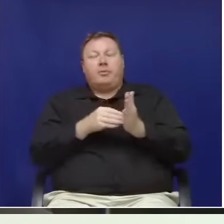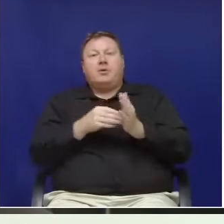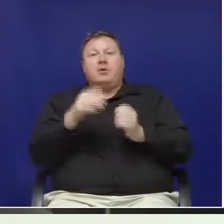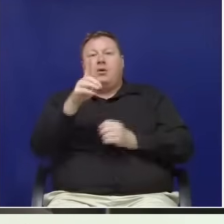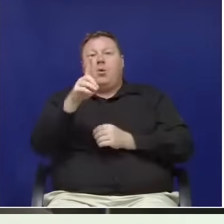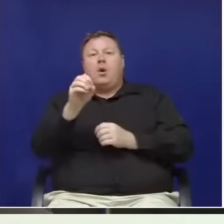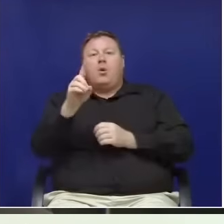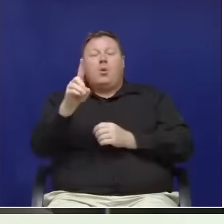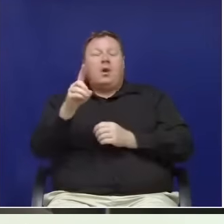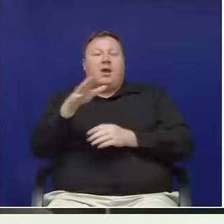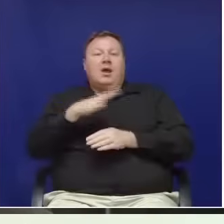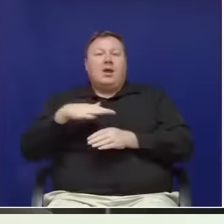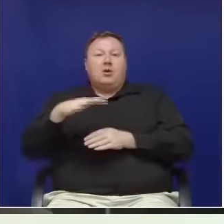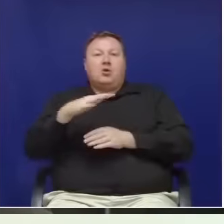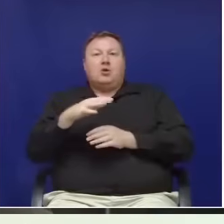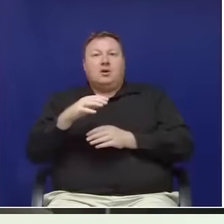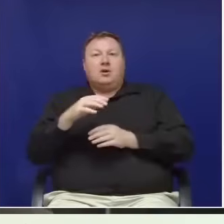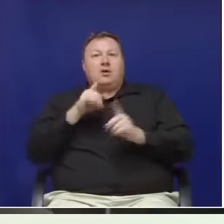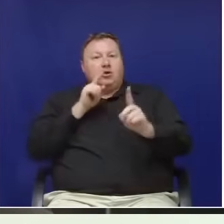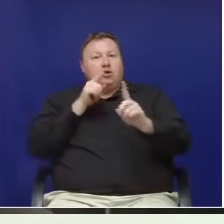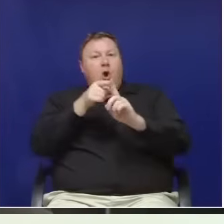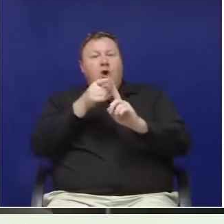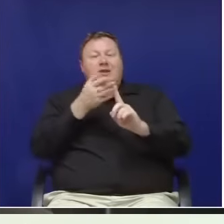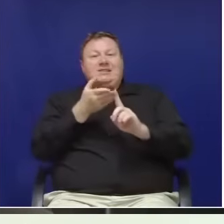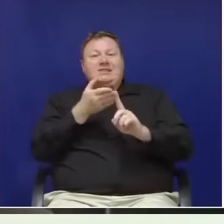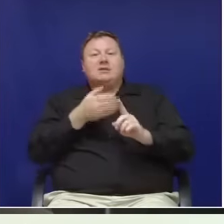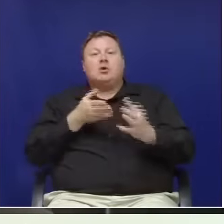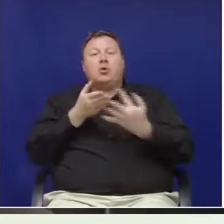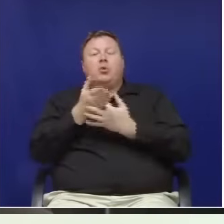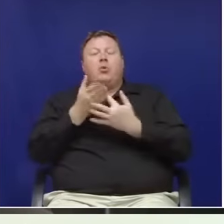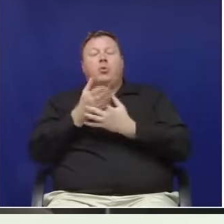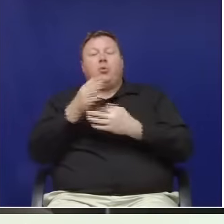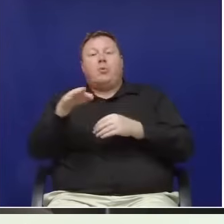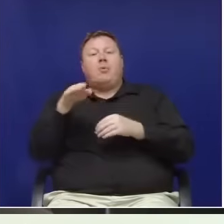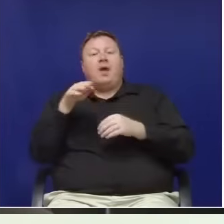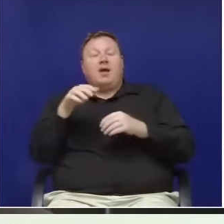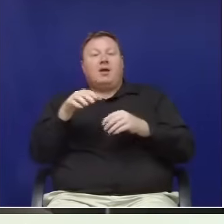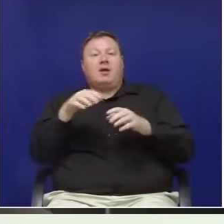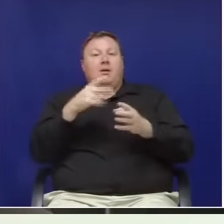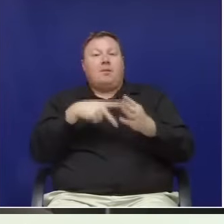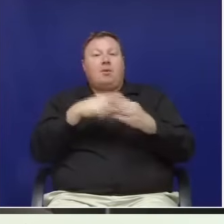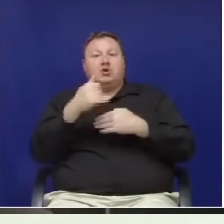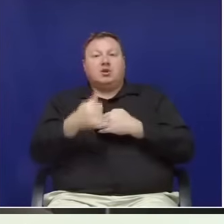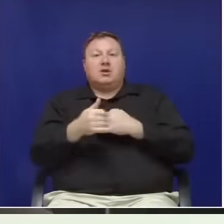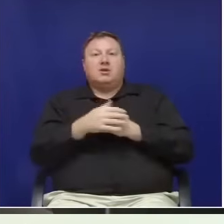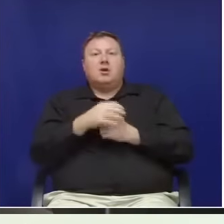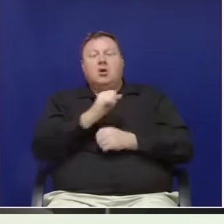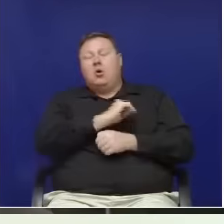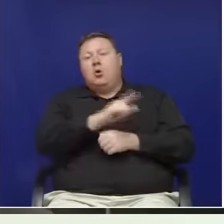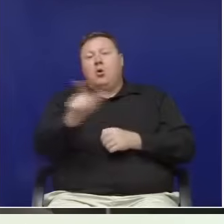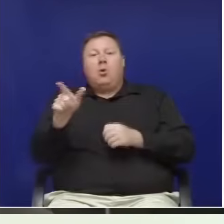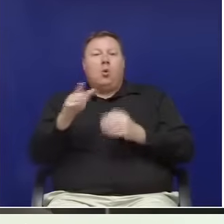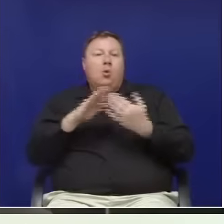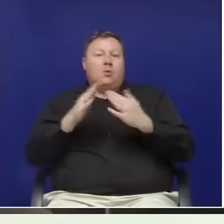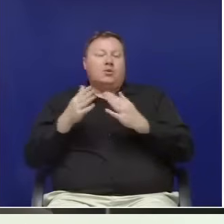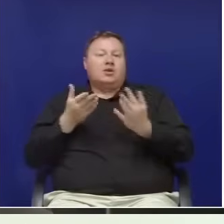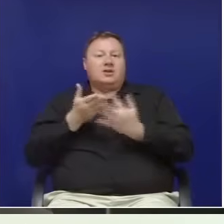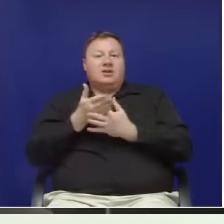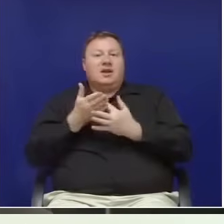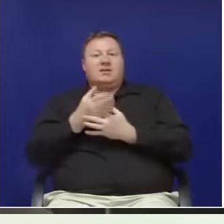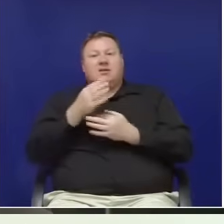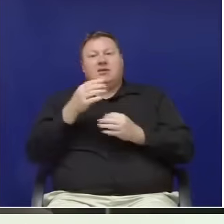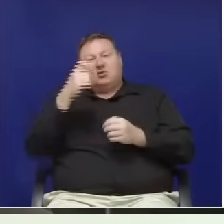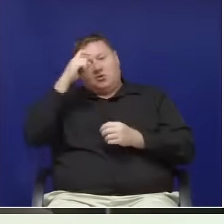101 areas are being deliberately targeted through this bank project so that we can ensure that all of those communities get access to smart